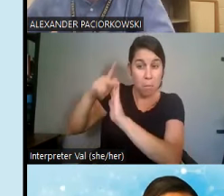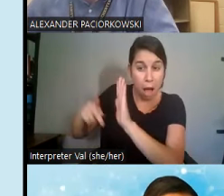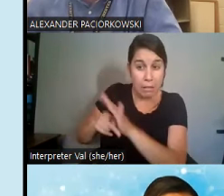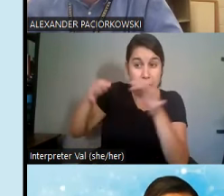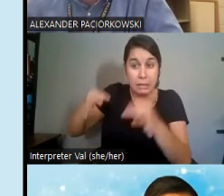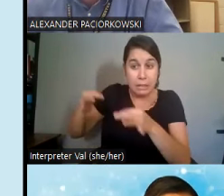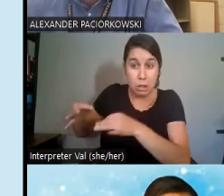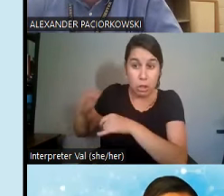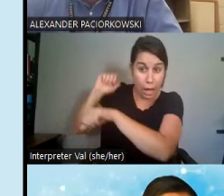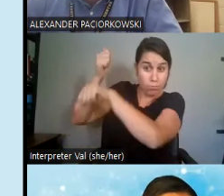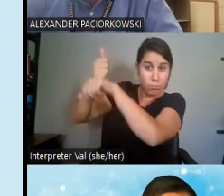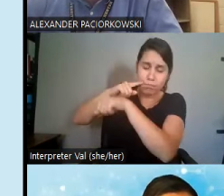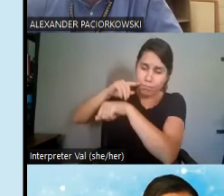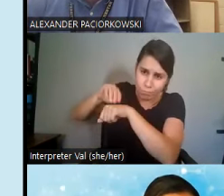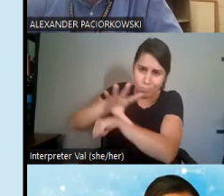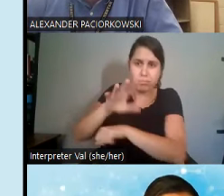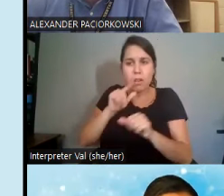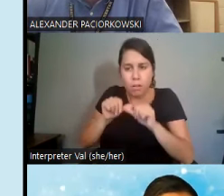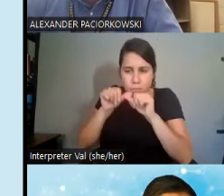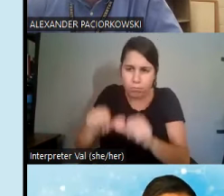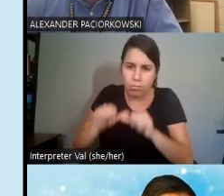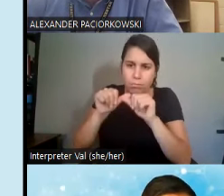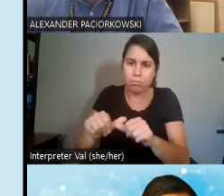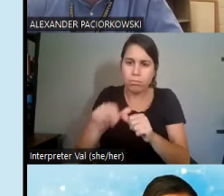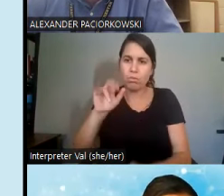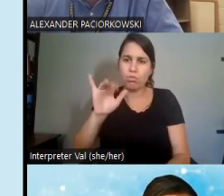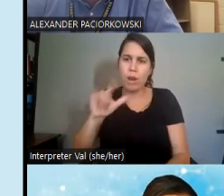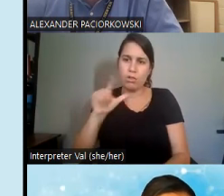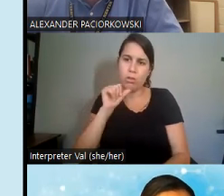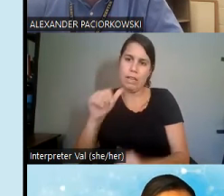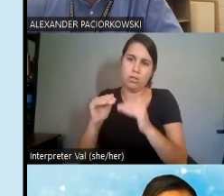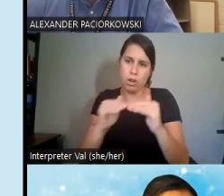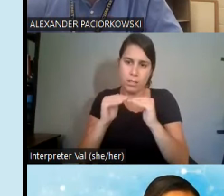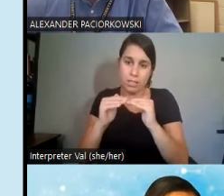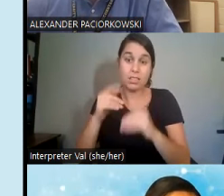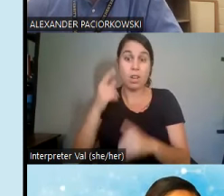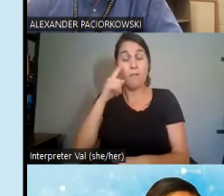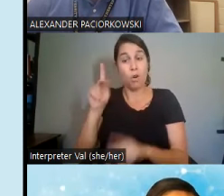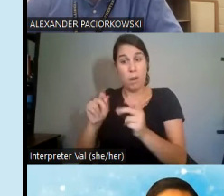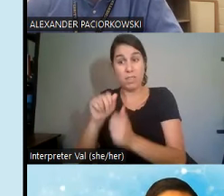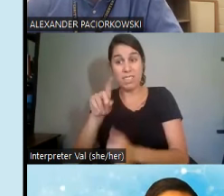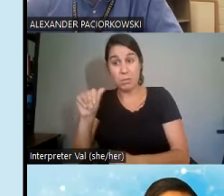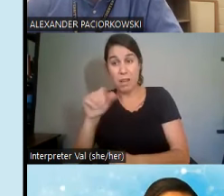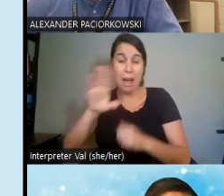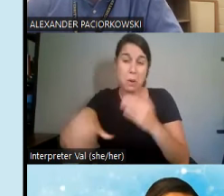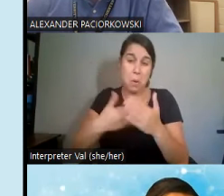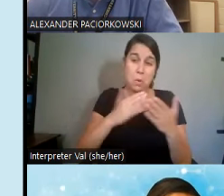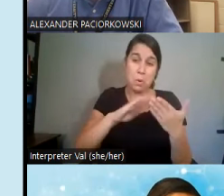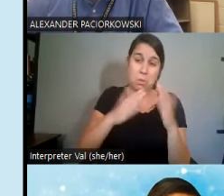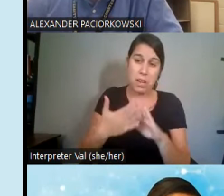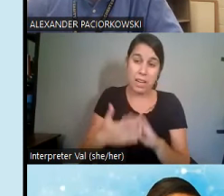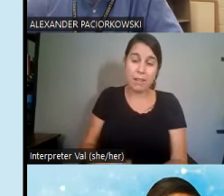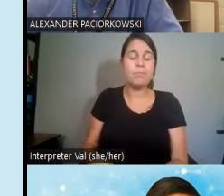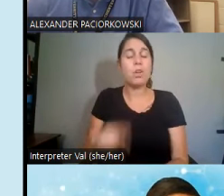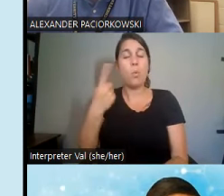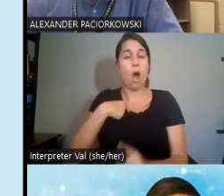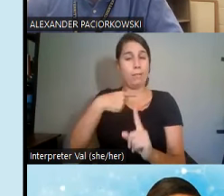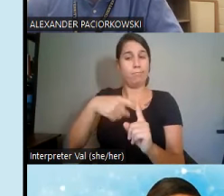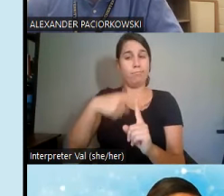perpetuated racial injustice, not only for people with disabilities, but for our communities as a whole. I think like the bright part of what you shared is